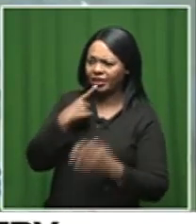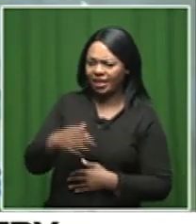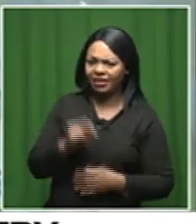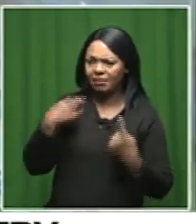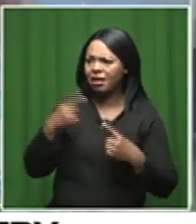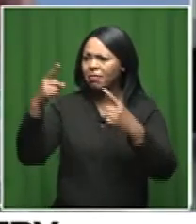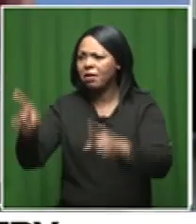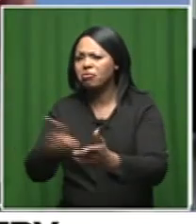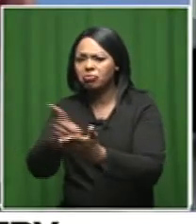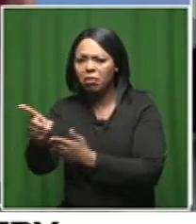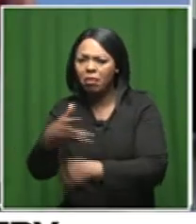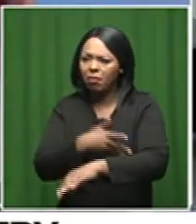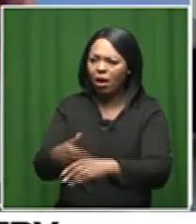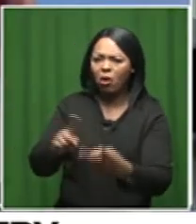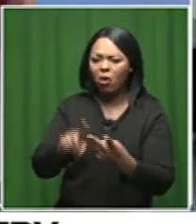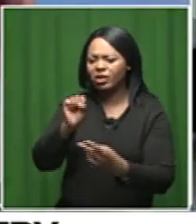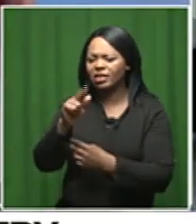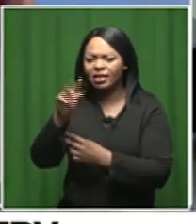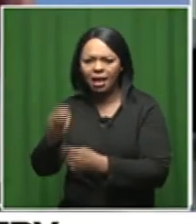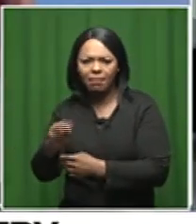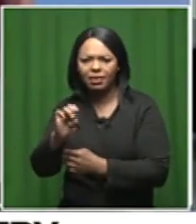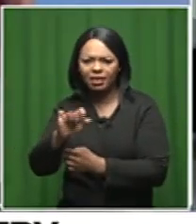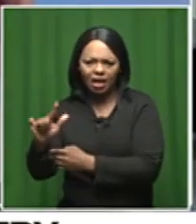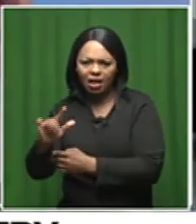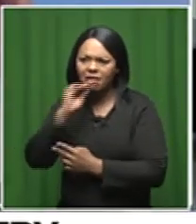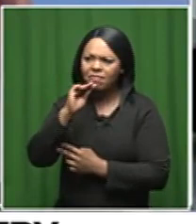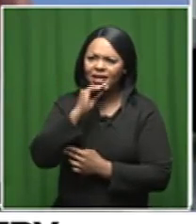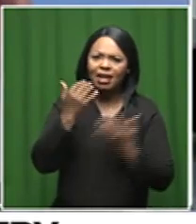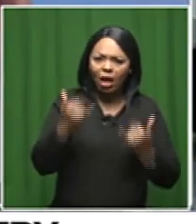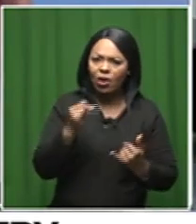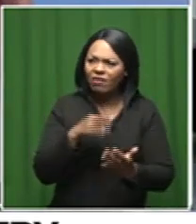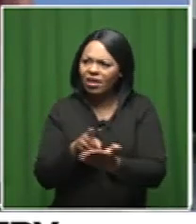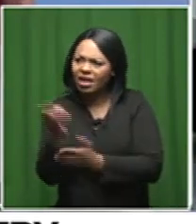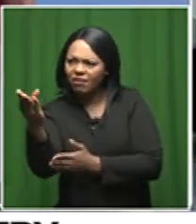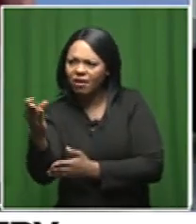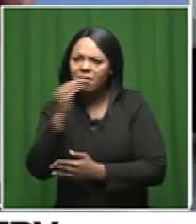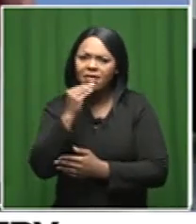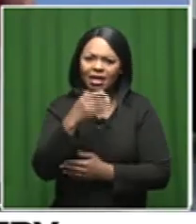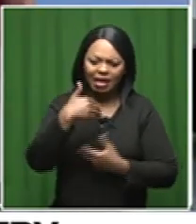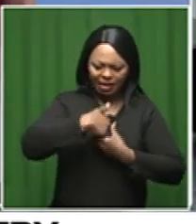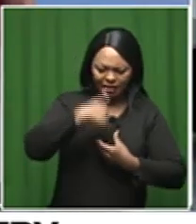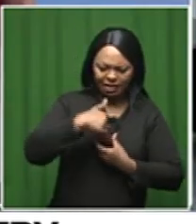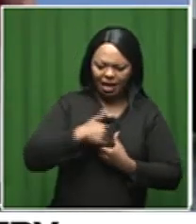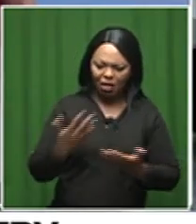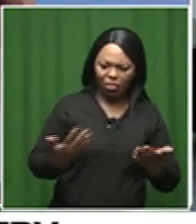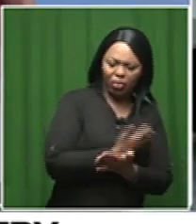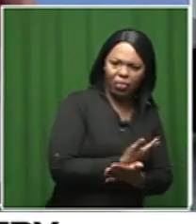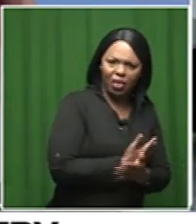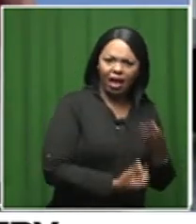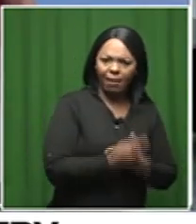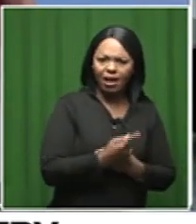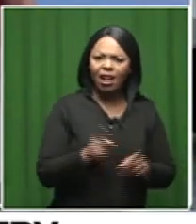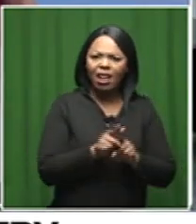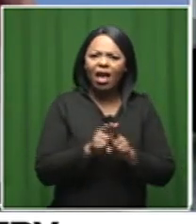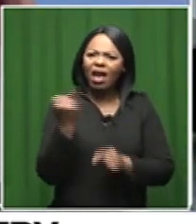cells or donate my bone marrow, won't I be missing the same thing that I'm donating? So they will play with this idea that, you know, it's like a kidney. If I